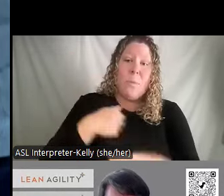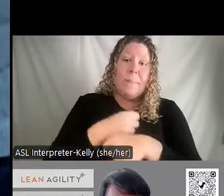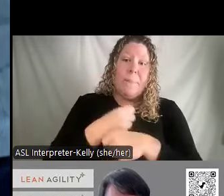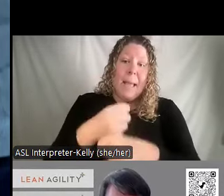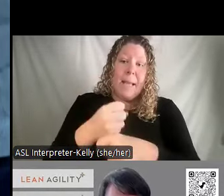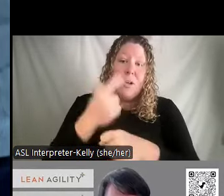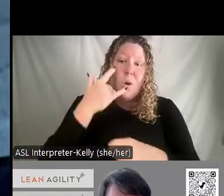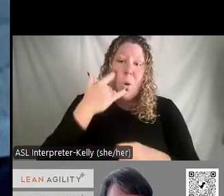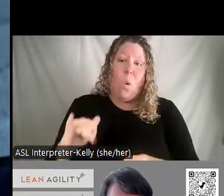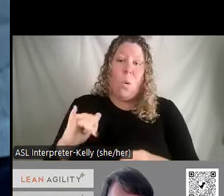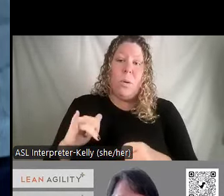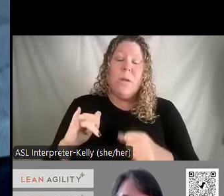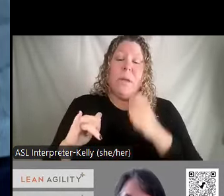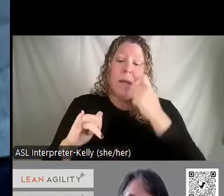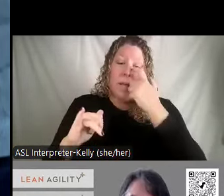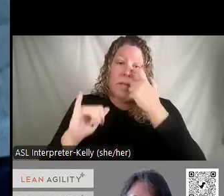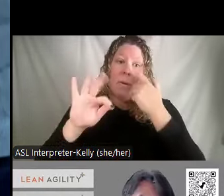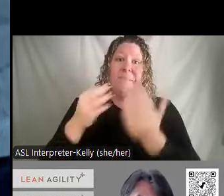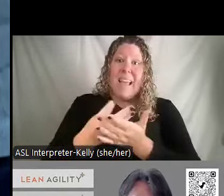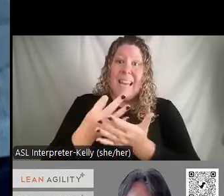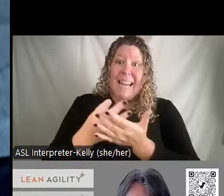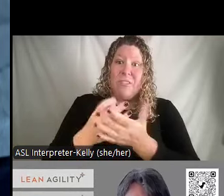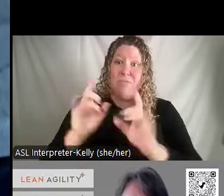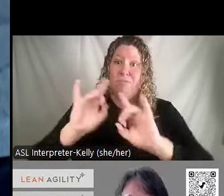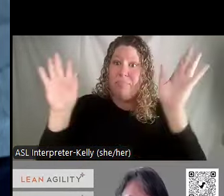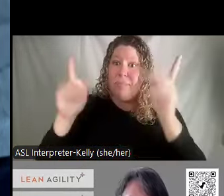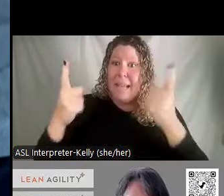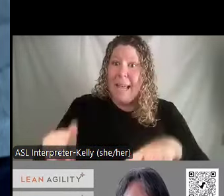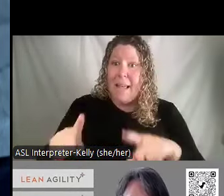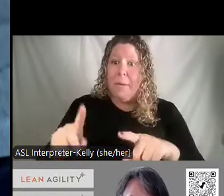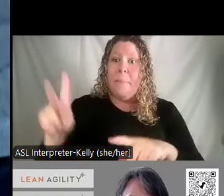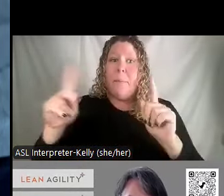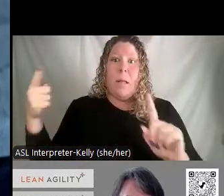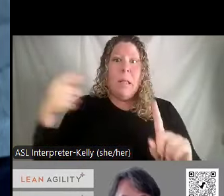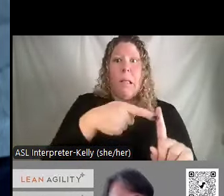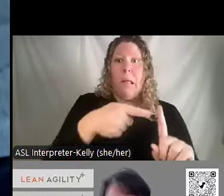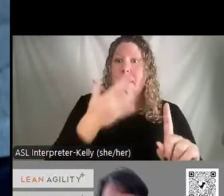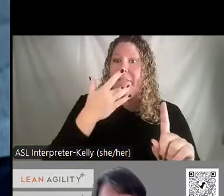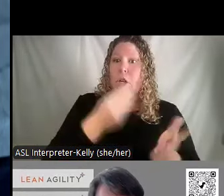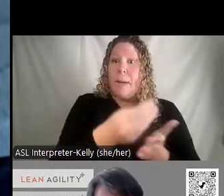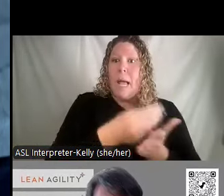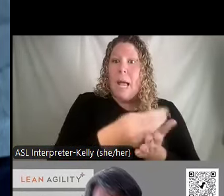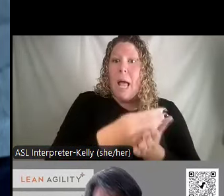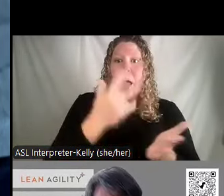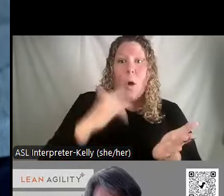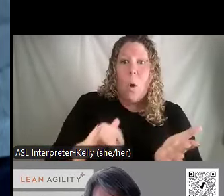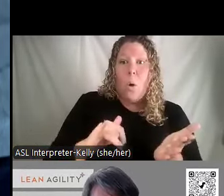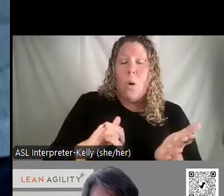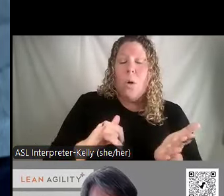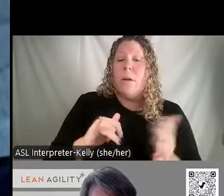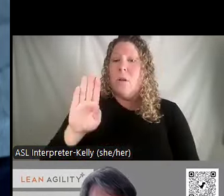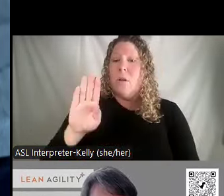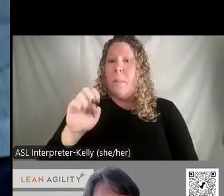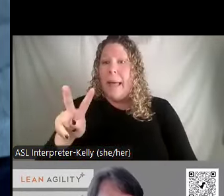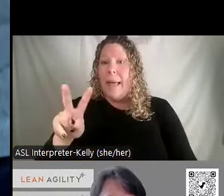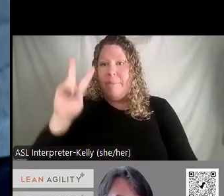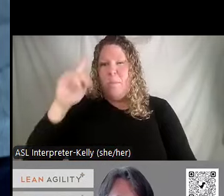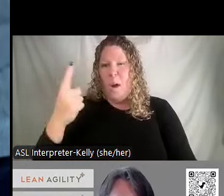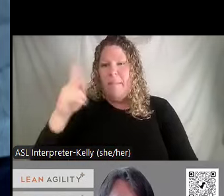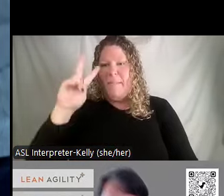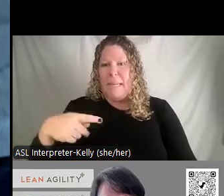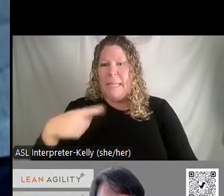crisis, when there's a lot of financial uncertainty, people run to gold. They buy a lot of gold. And she said, here's my problem. This is what's keeping me awake, is